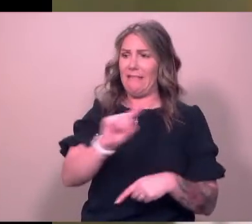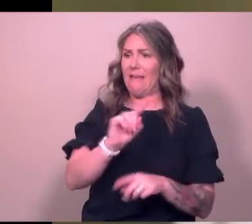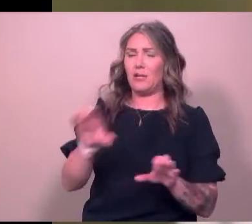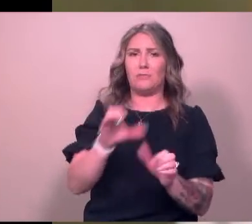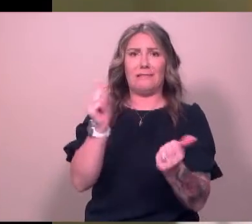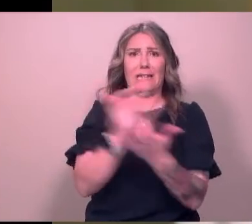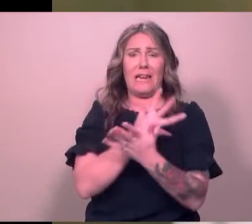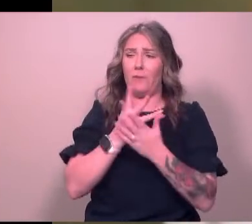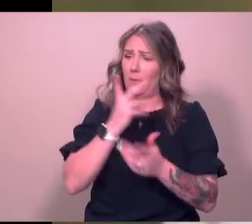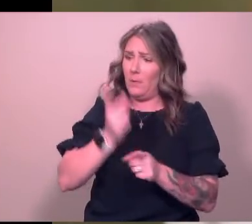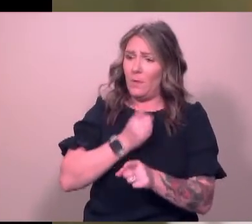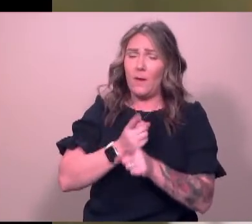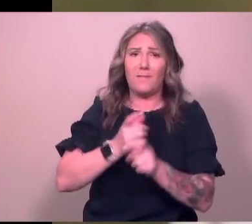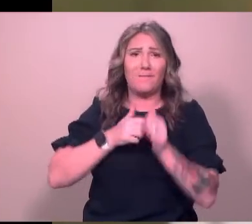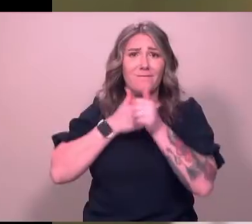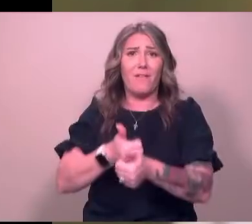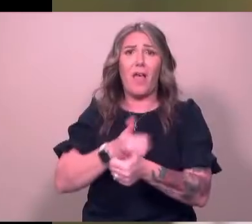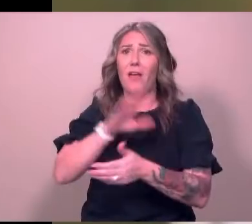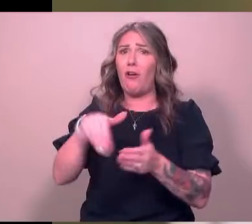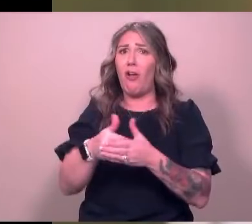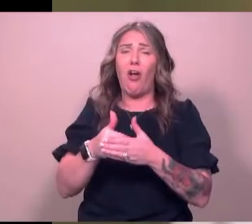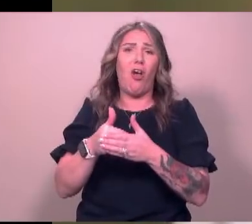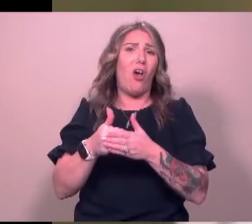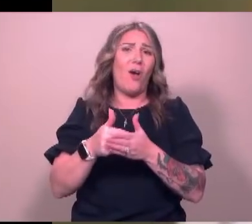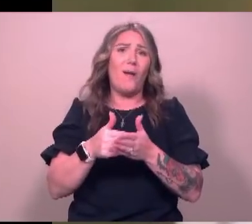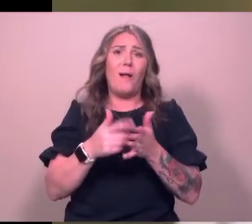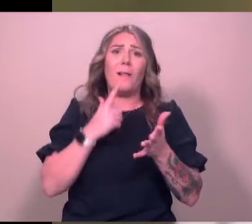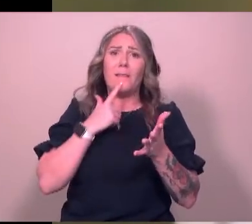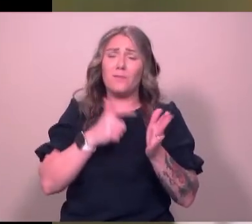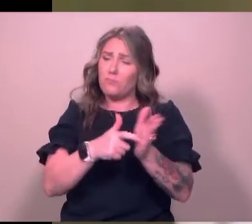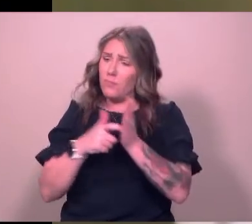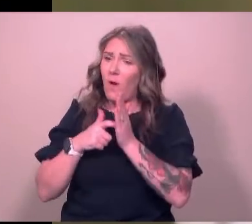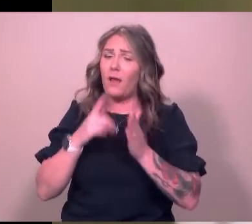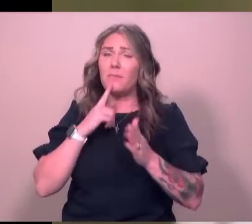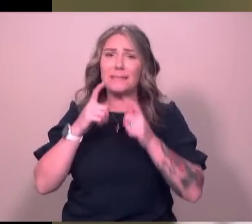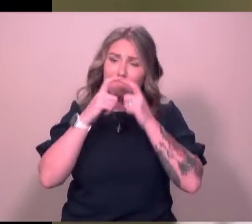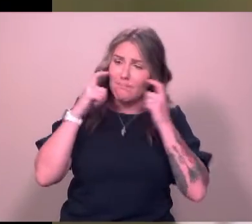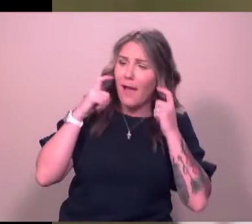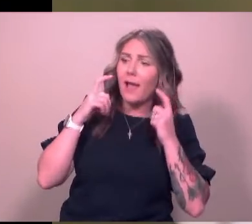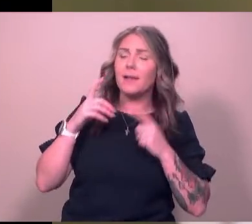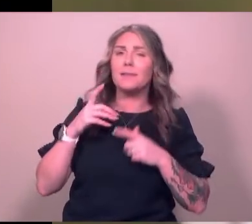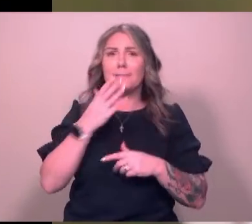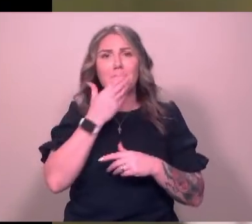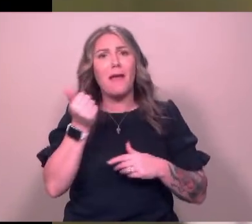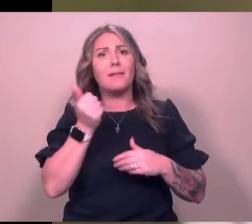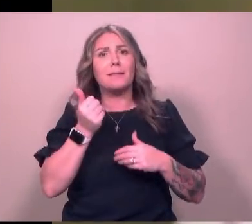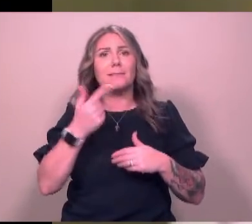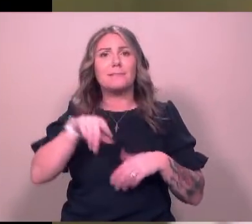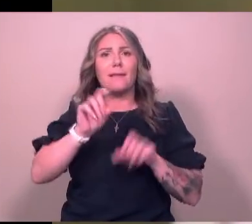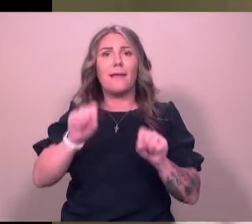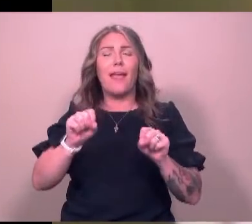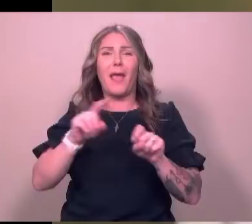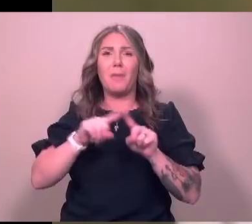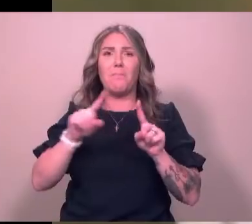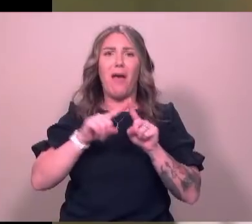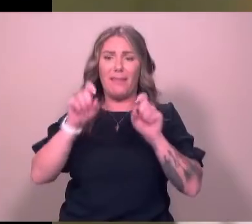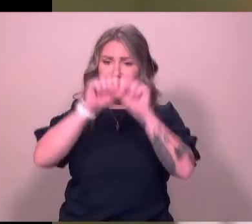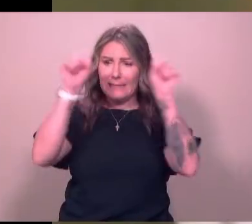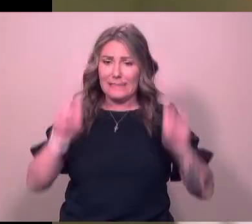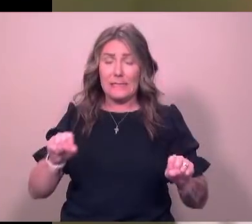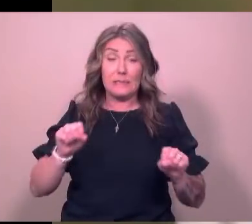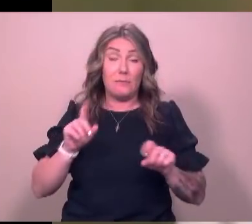rules. They've followed the mandates. They're trying to do the best they can, and yet they're caught up in a system that just